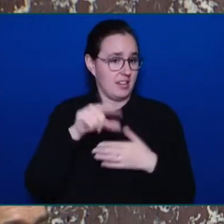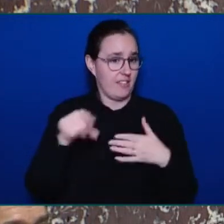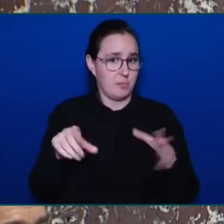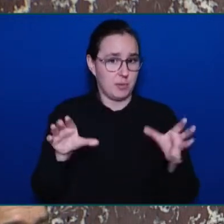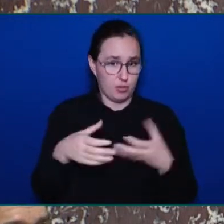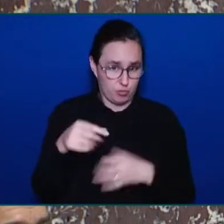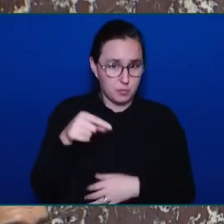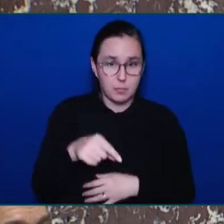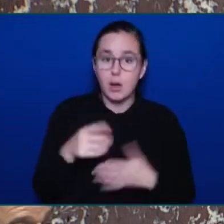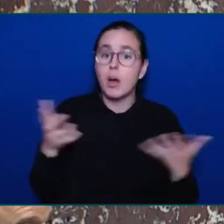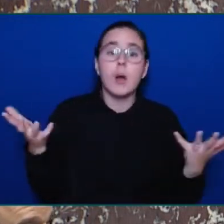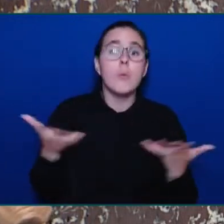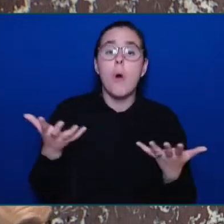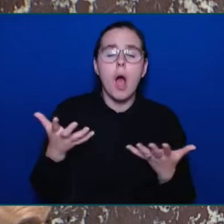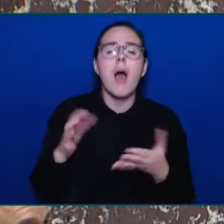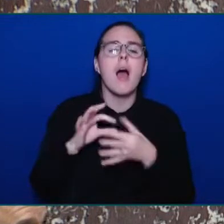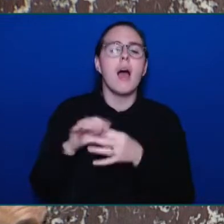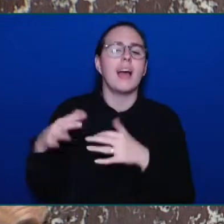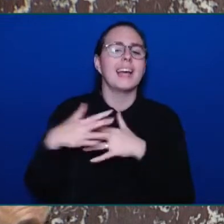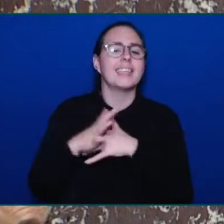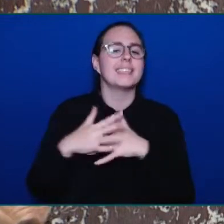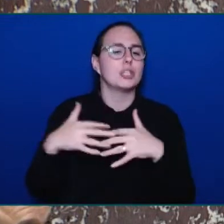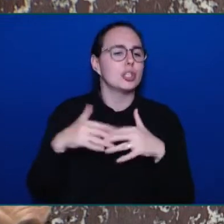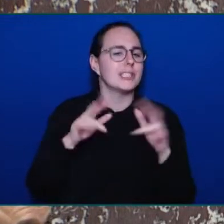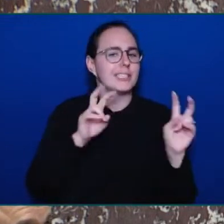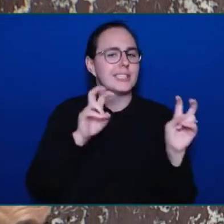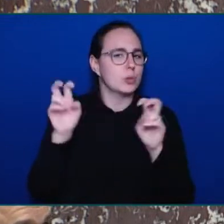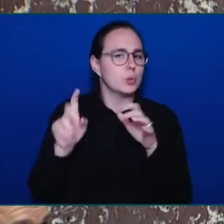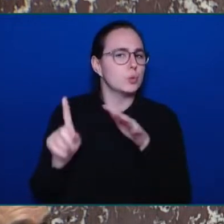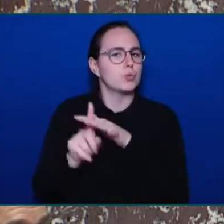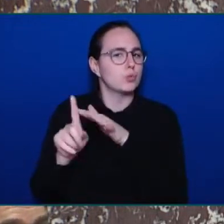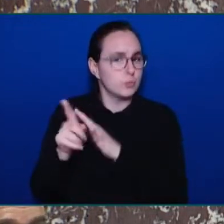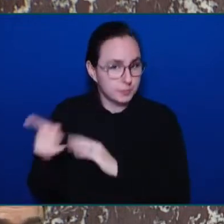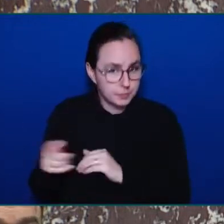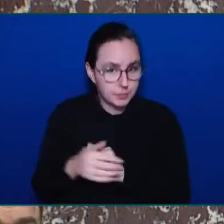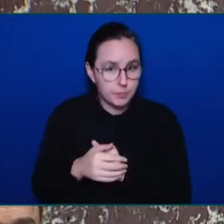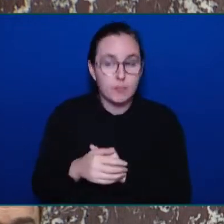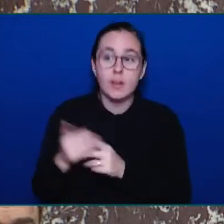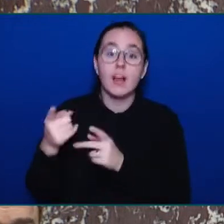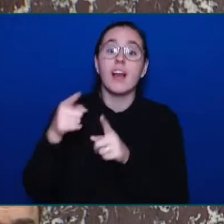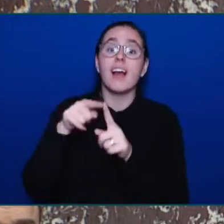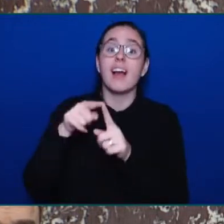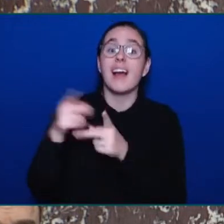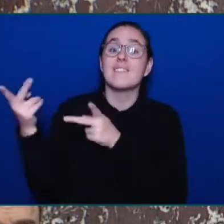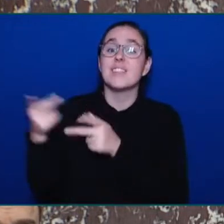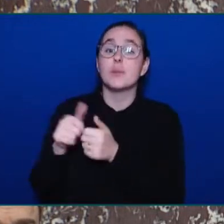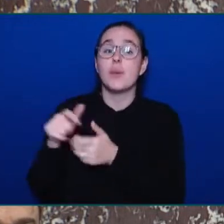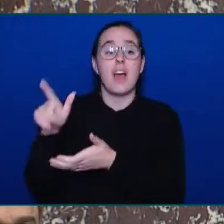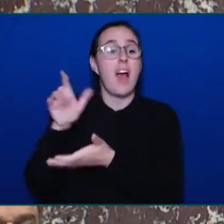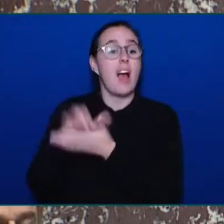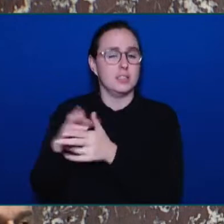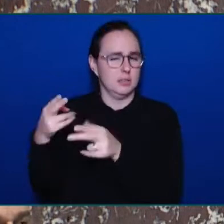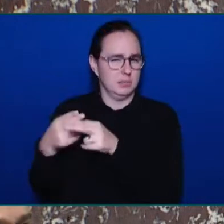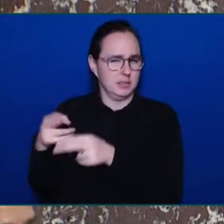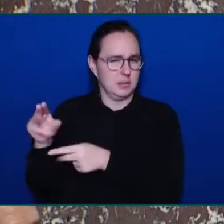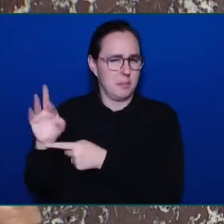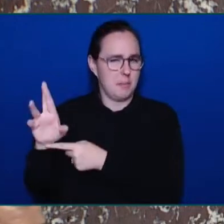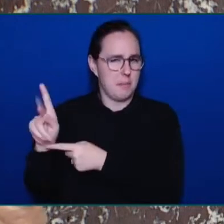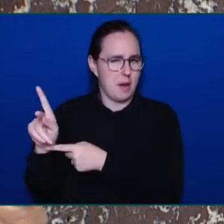Columbia. She's down here with her husband Mark, so will the House please welcome Drs. Margaret and Mark Hislop,